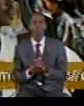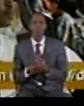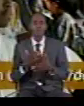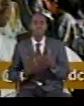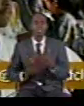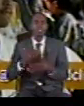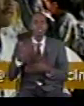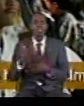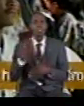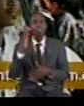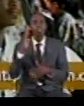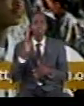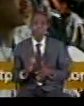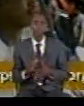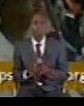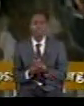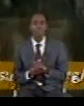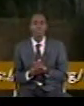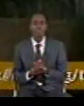Next testifier.